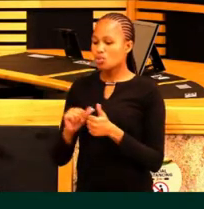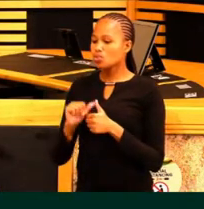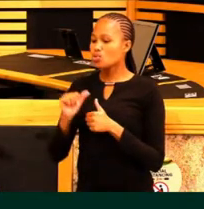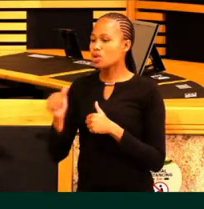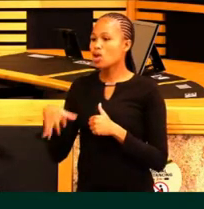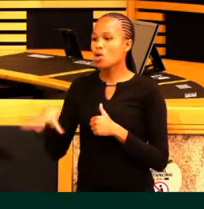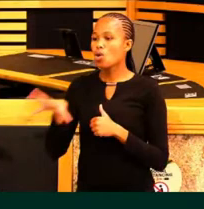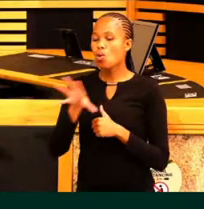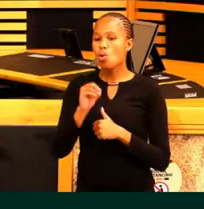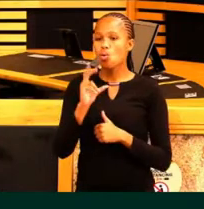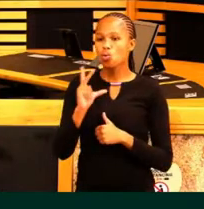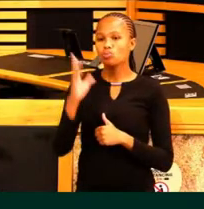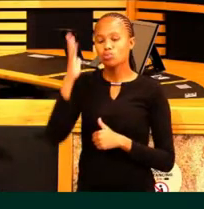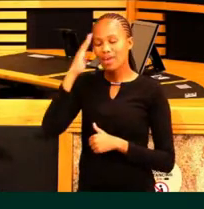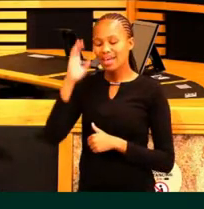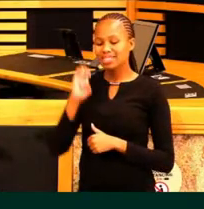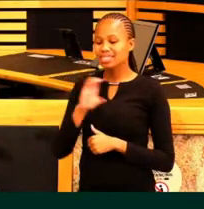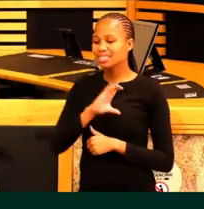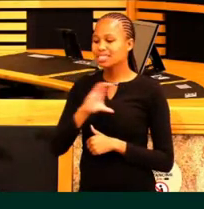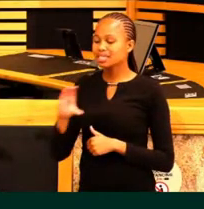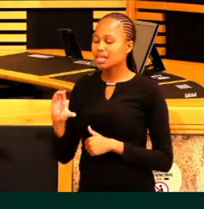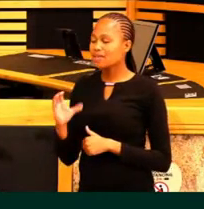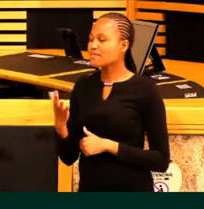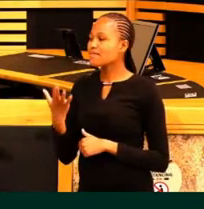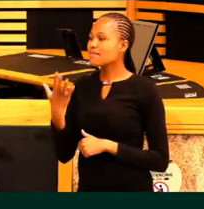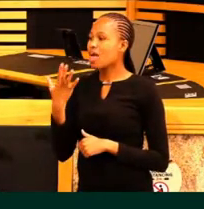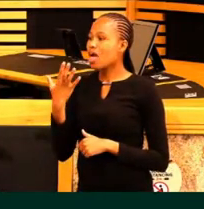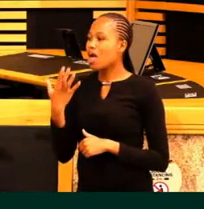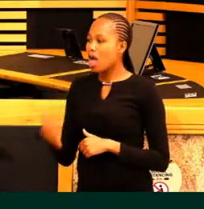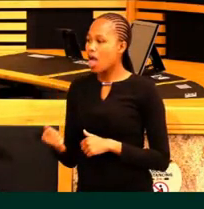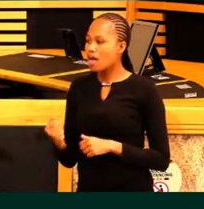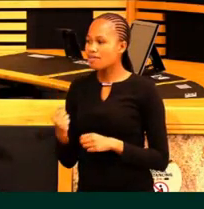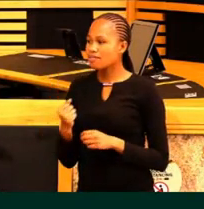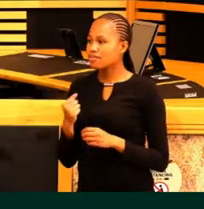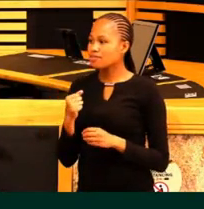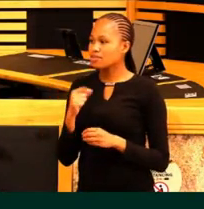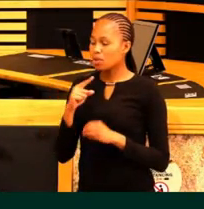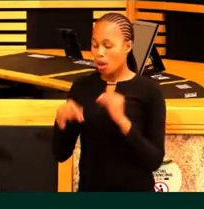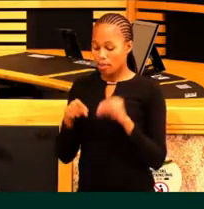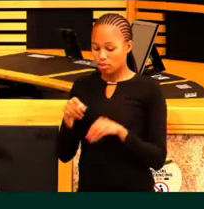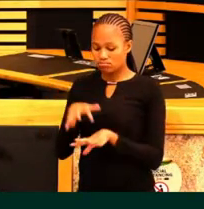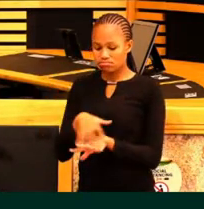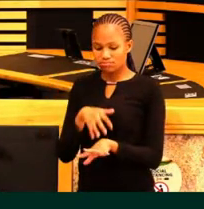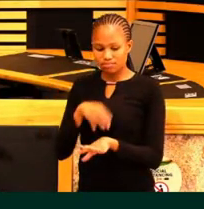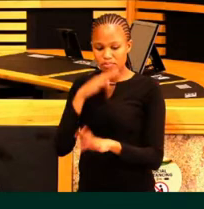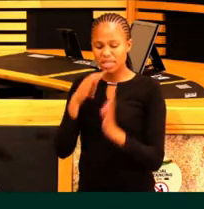by Eastern Cape has a potential um agriculture